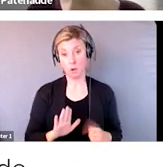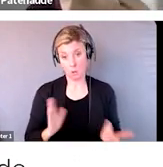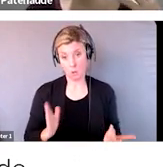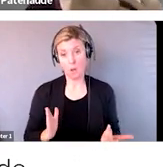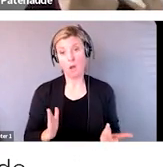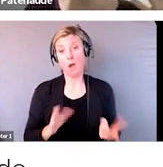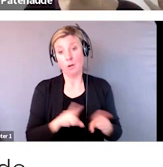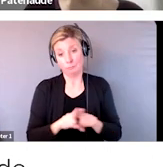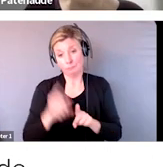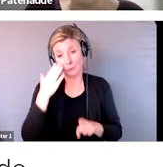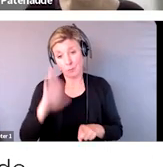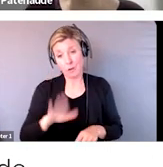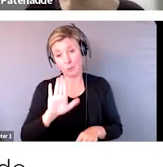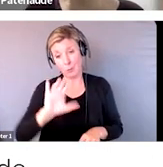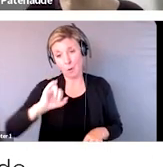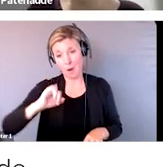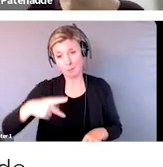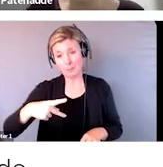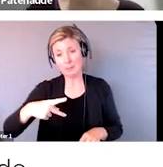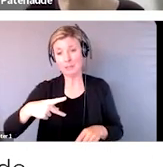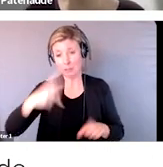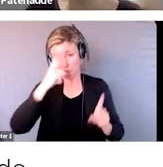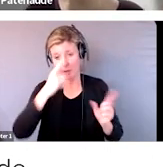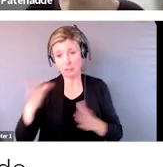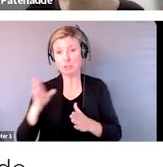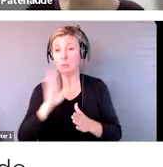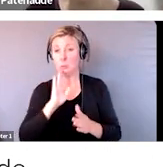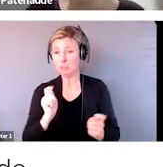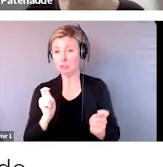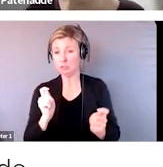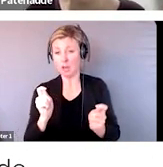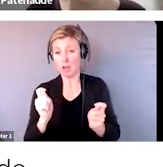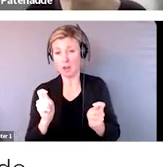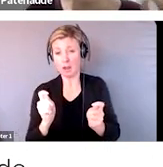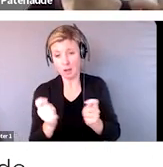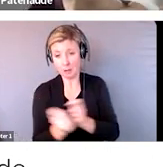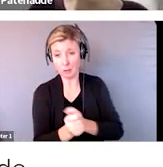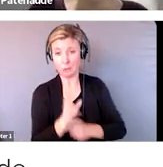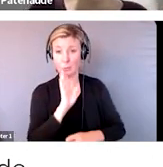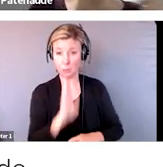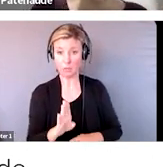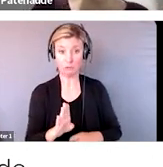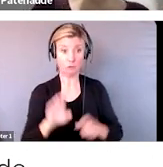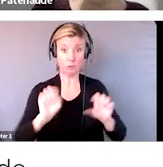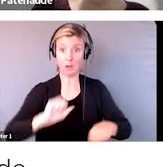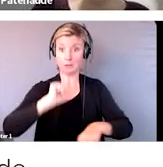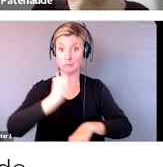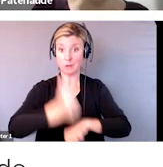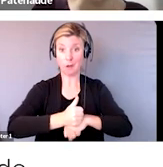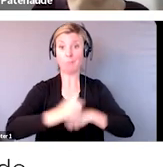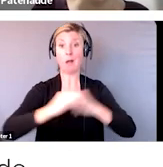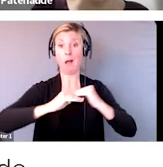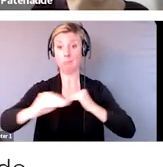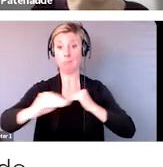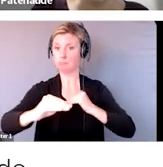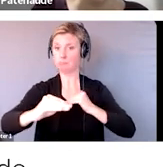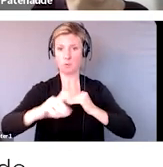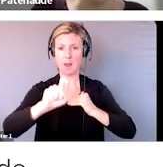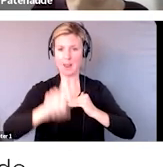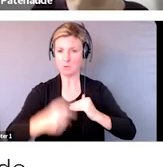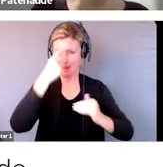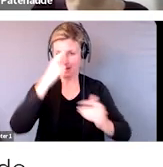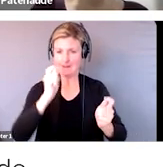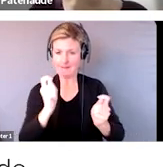you need to revise your IP strategy as time goes on. And I'm just going to go back to a chart that I showed